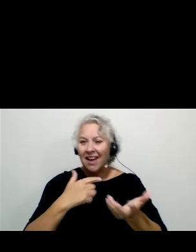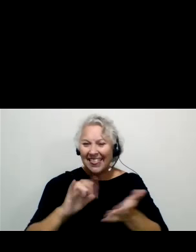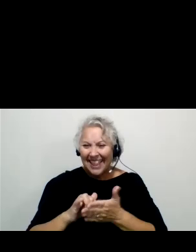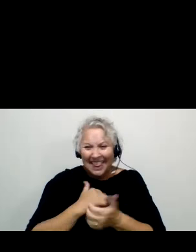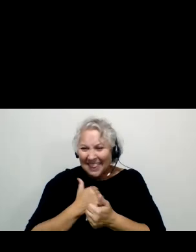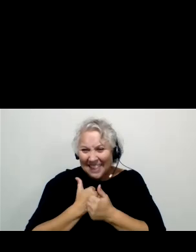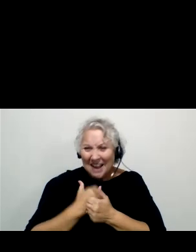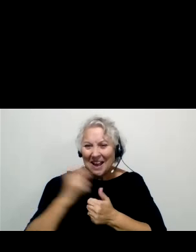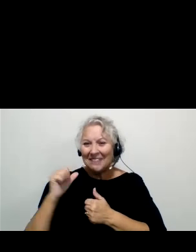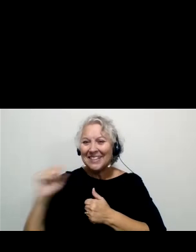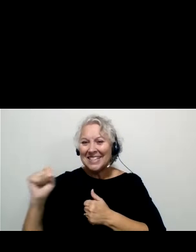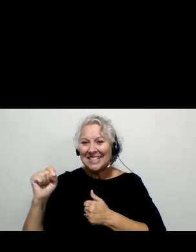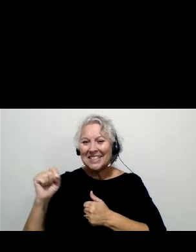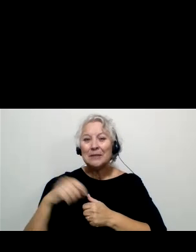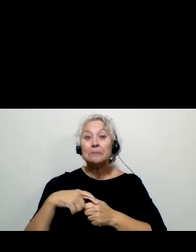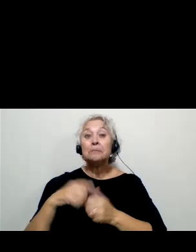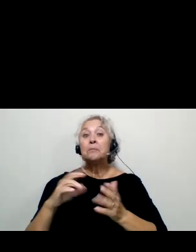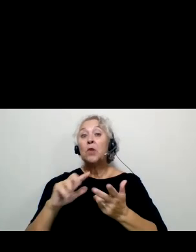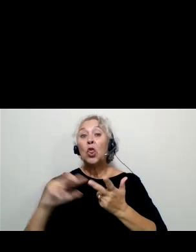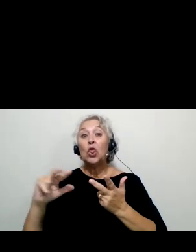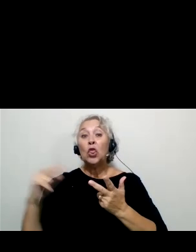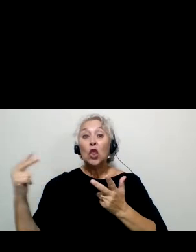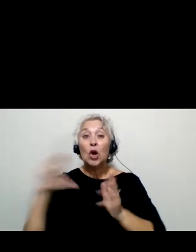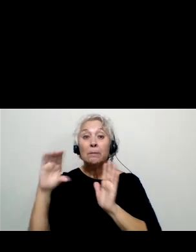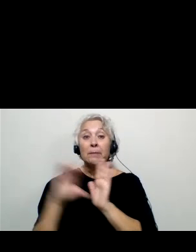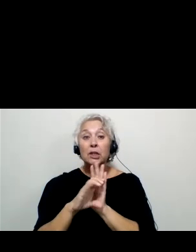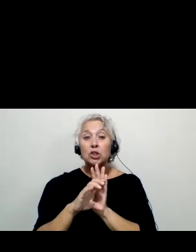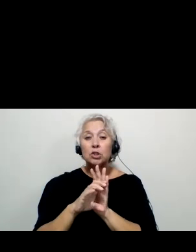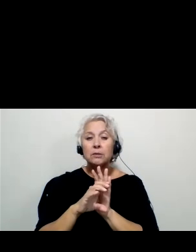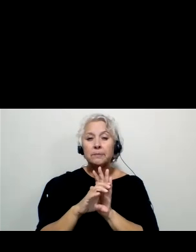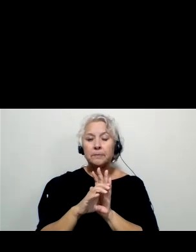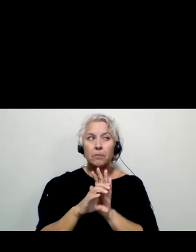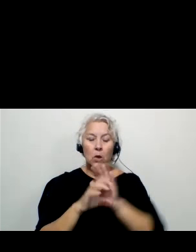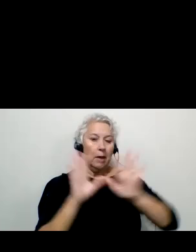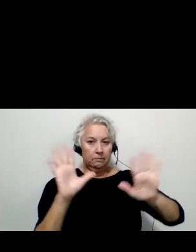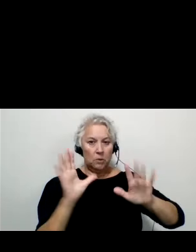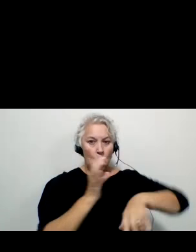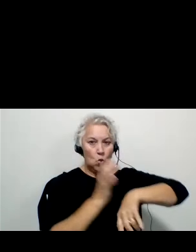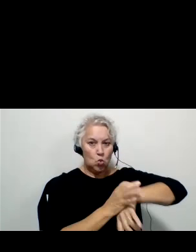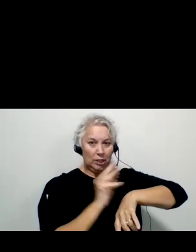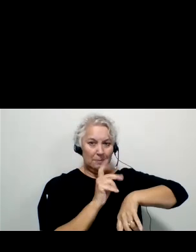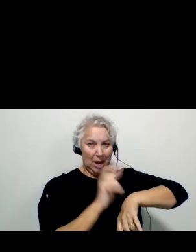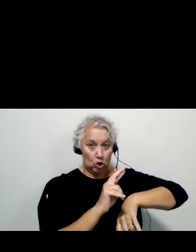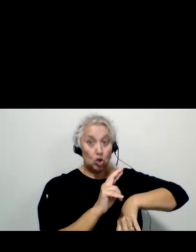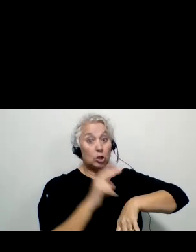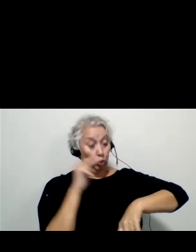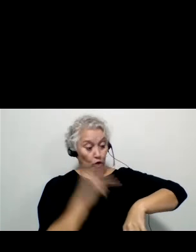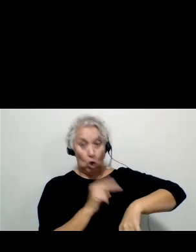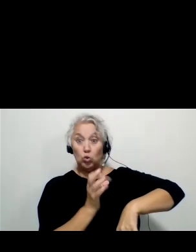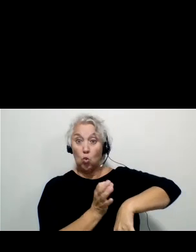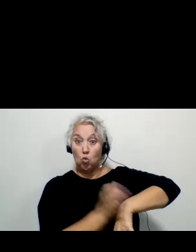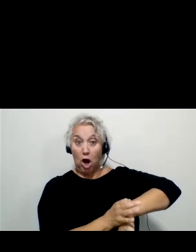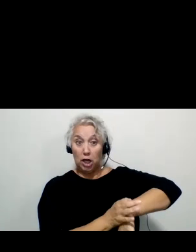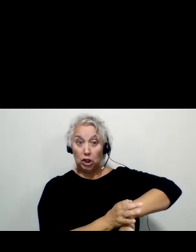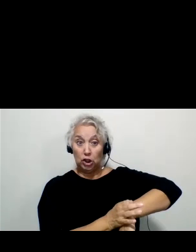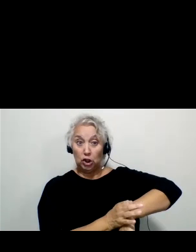about assistive technology. And then the third picture is, okay, so the watch minder is actually a picture of a watch, and then it shows a picture